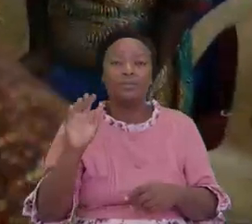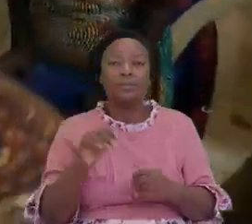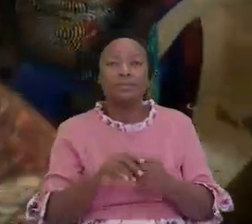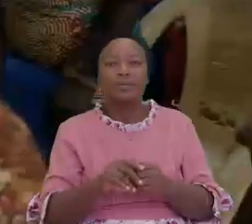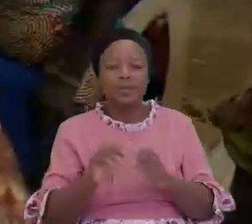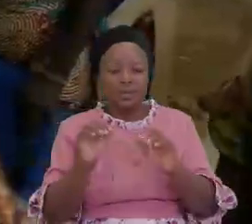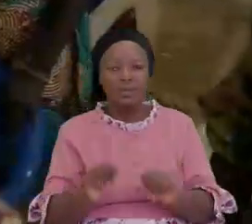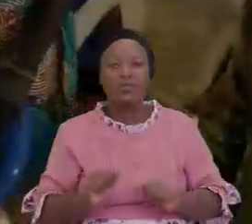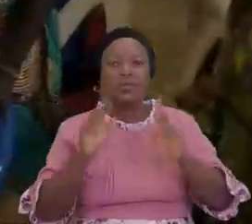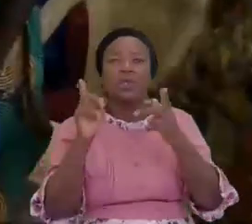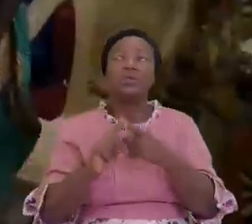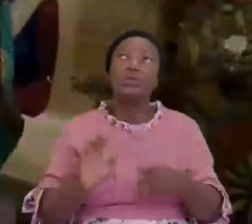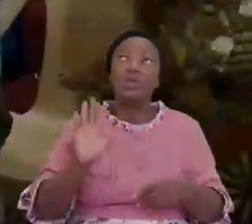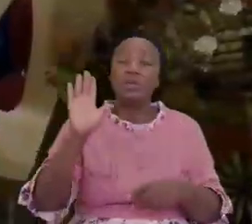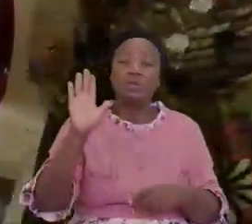Surrender unto him